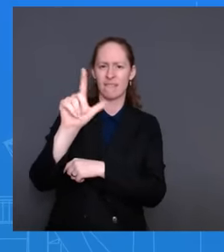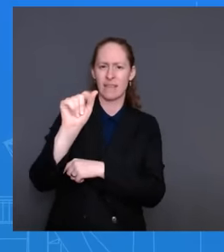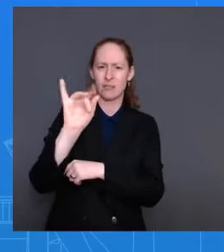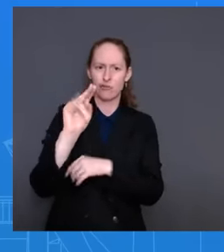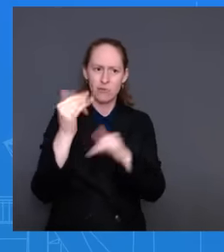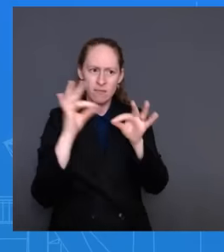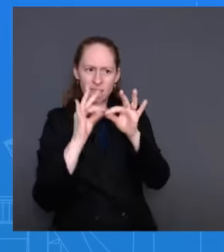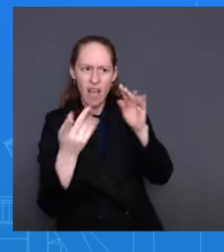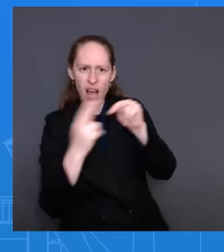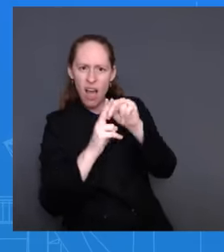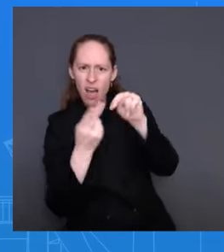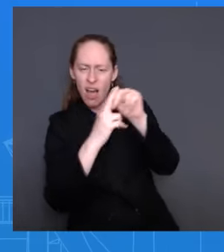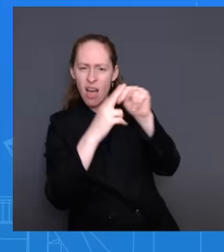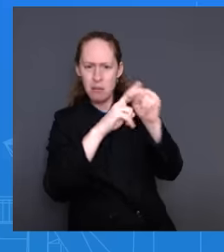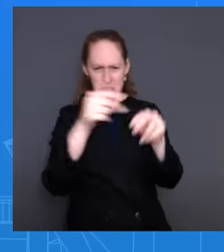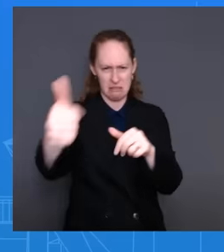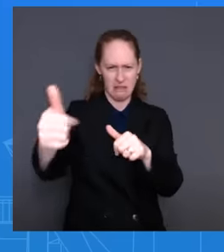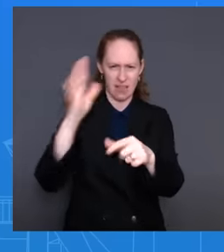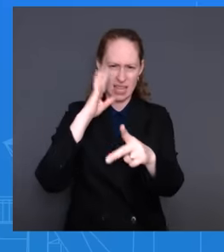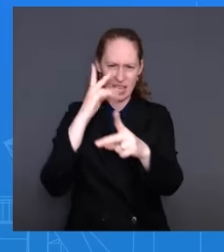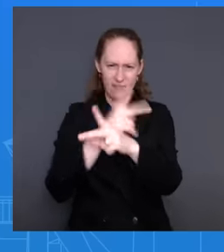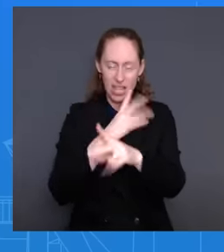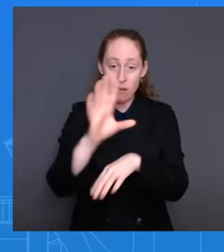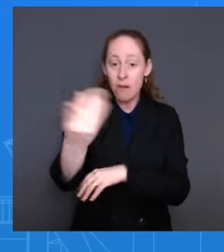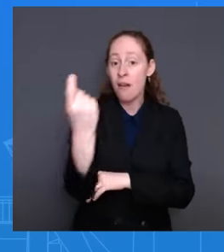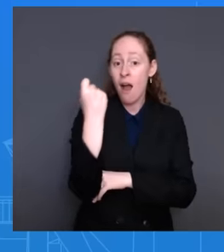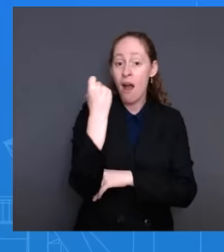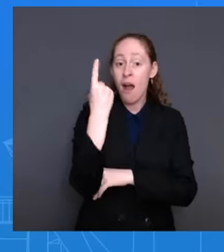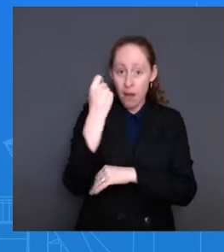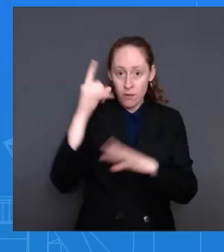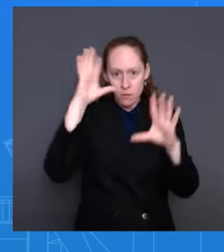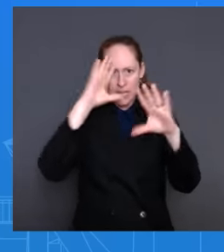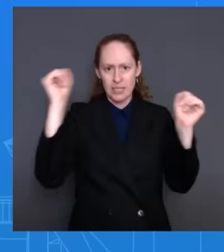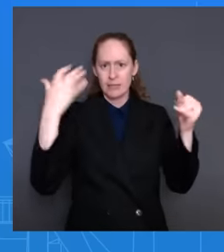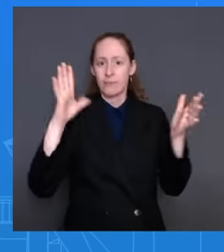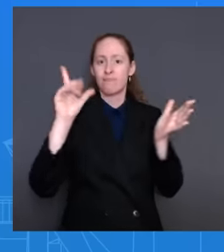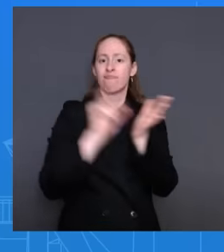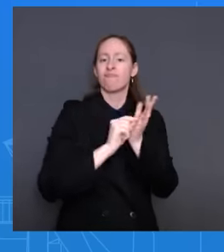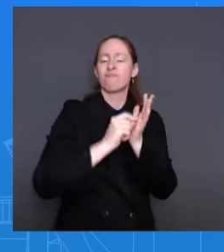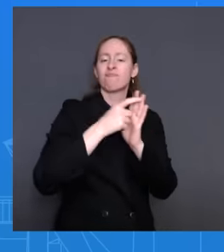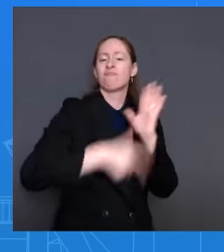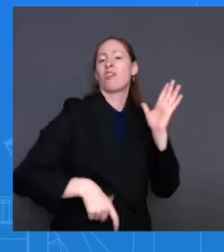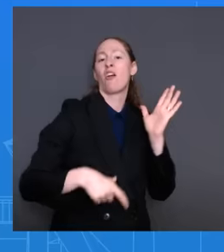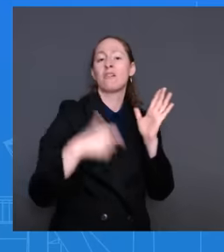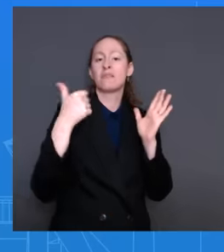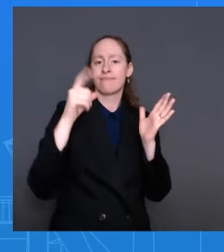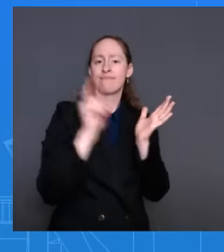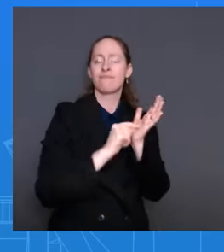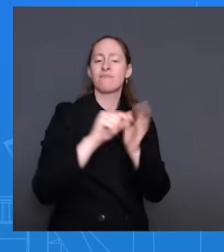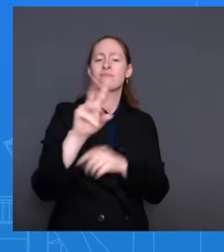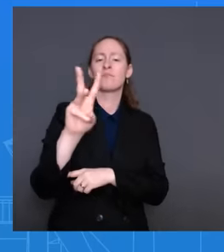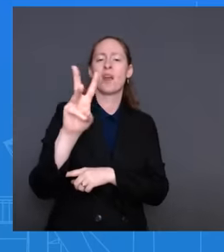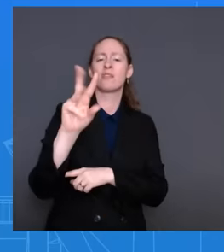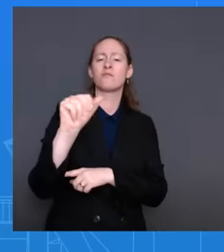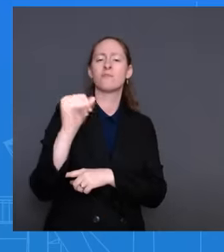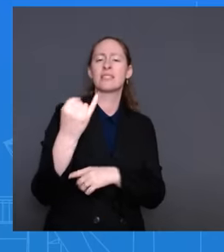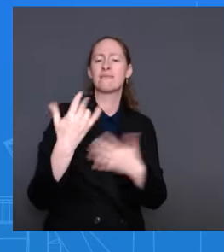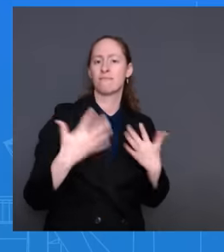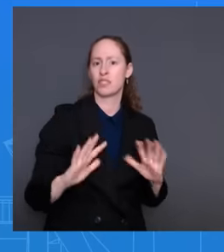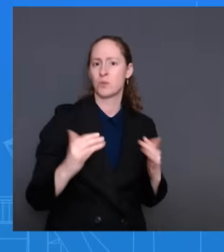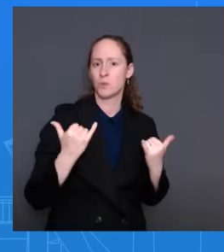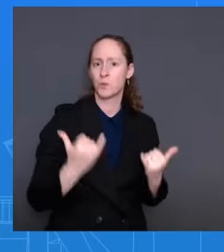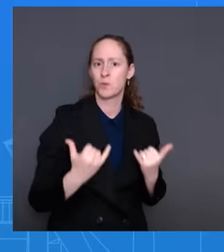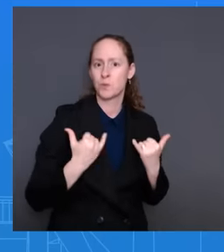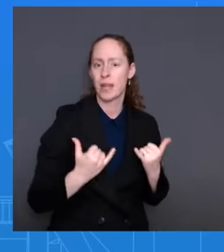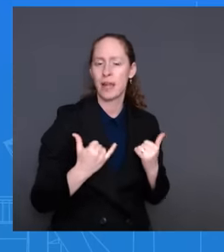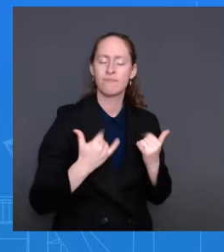op-ed in the Wall Street Journal, and I will just give you a little bit of context for that